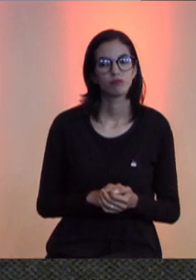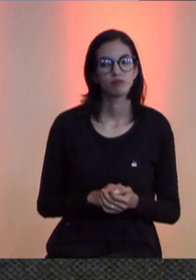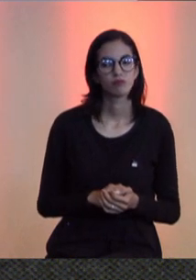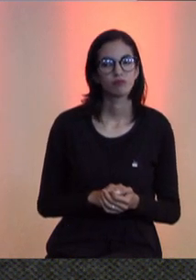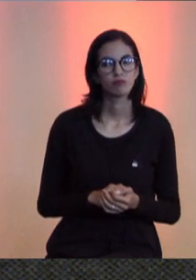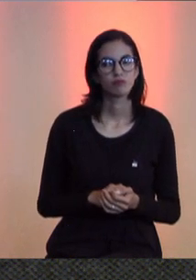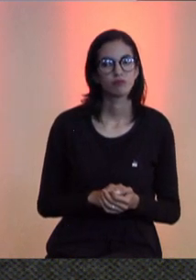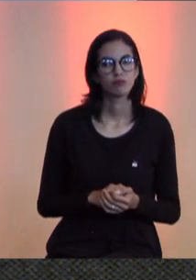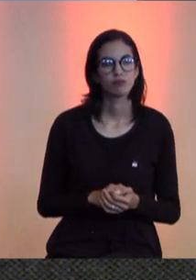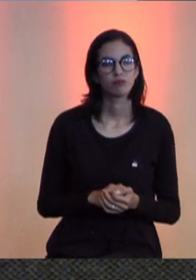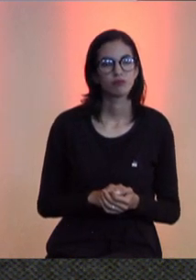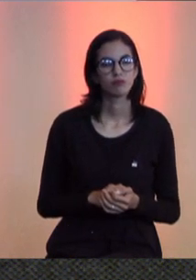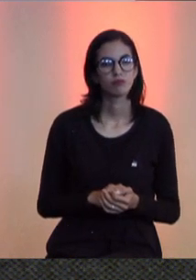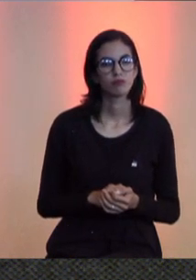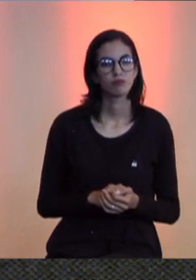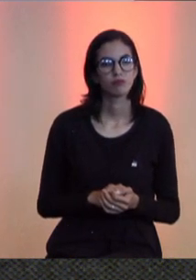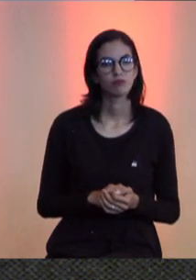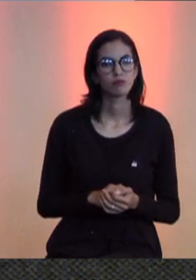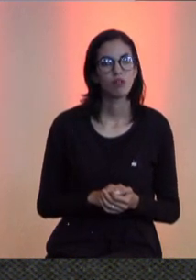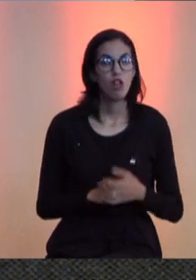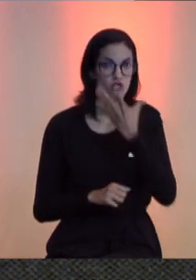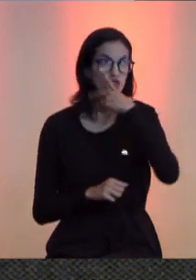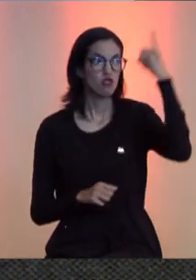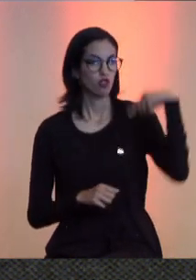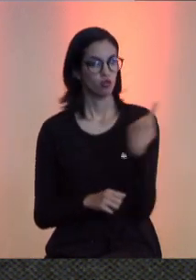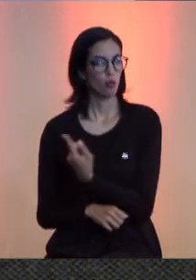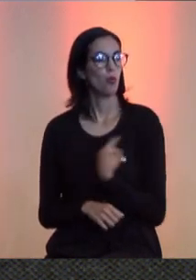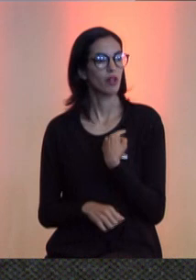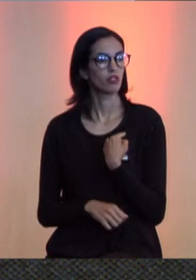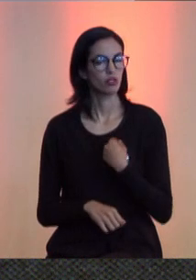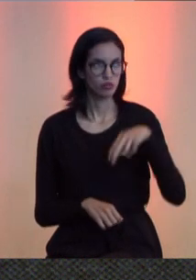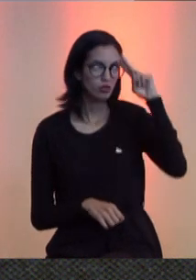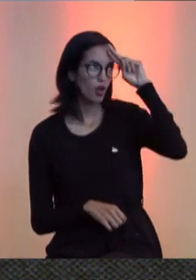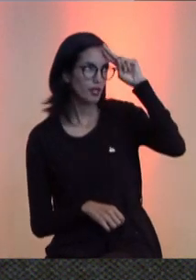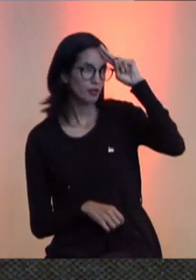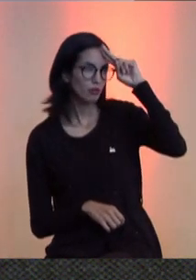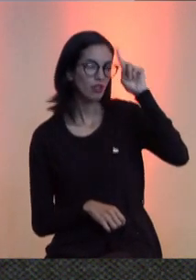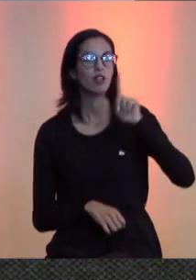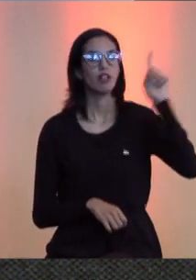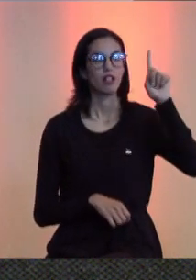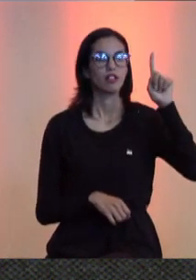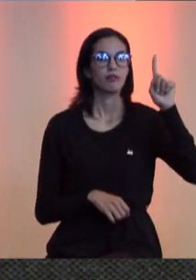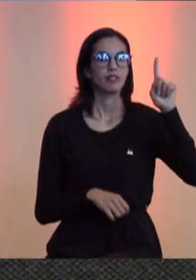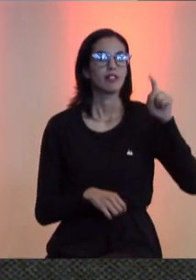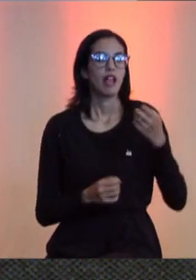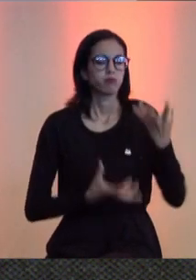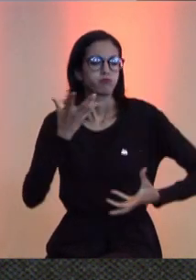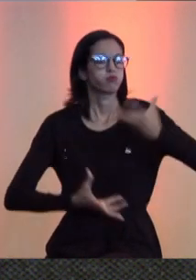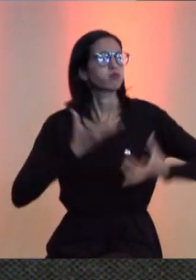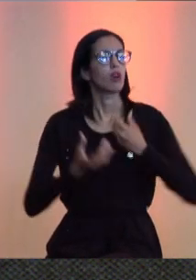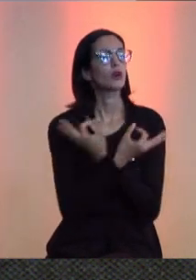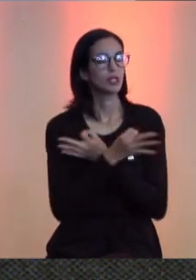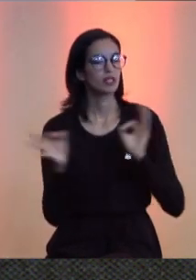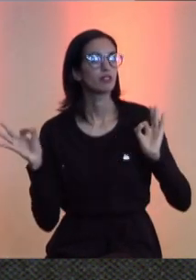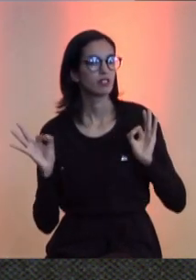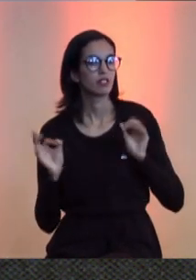furnace. 17, y aquí nuestro Dios, a quien honramos, puede liberarnos del horno de fuego ardiente. Y de tu mano, oh